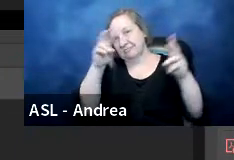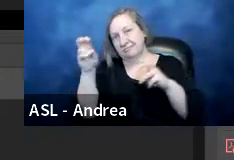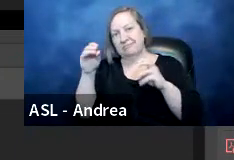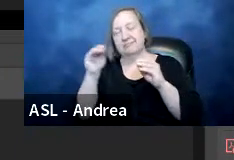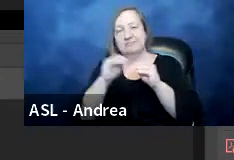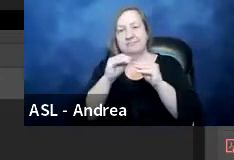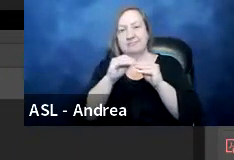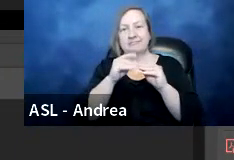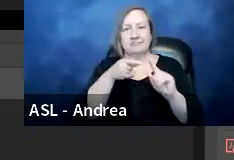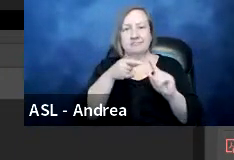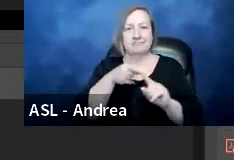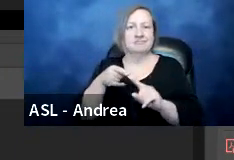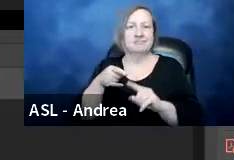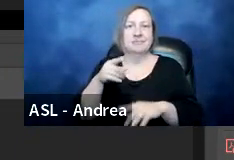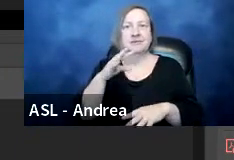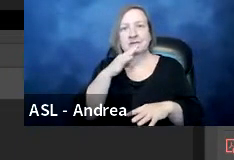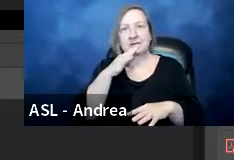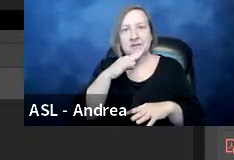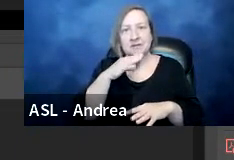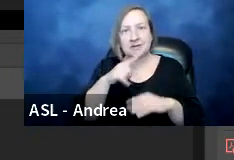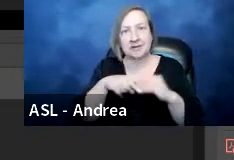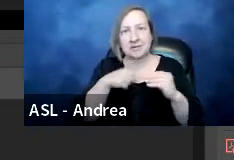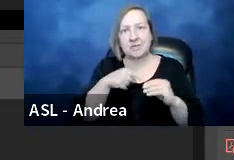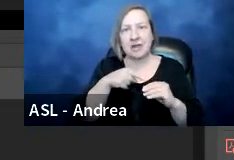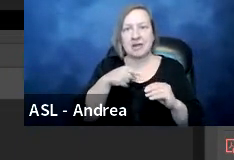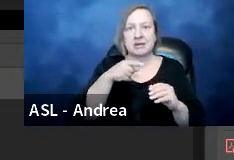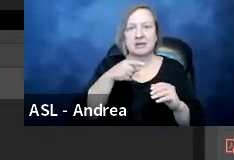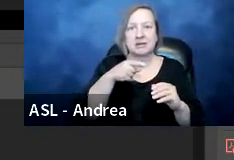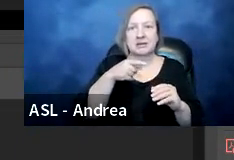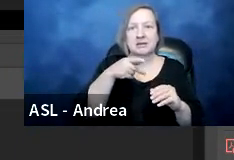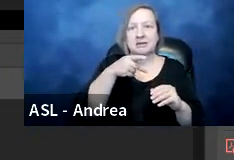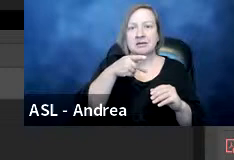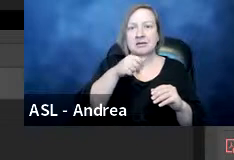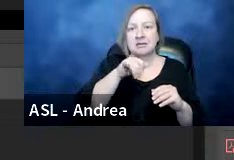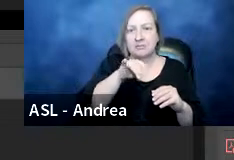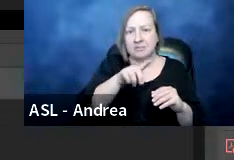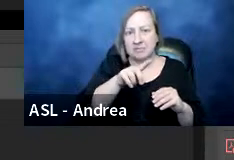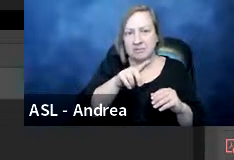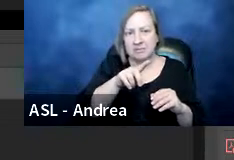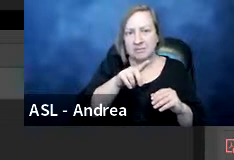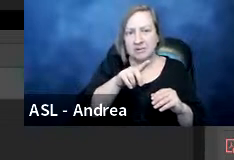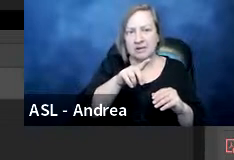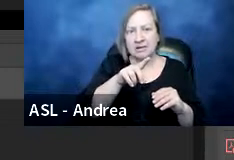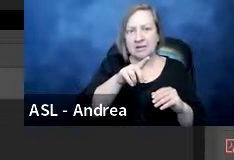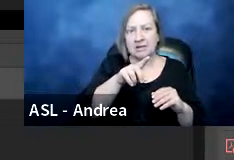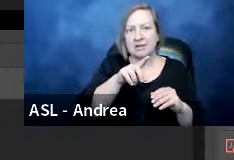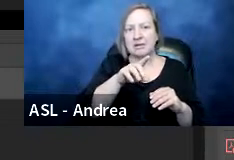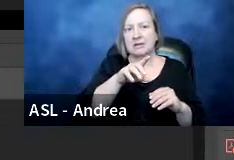about Hayden Island, we'll come back and talk a little bit more detail about Hayden Island itself and the investments there.